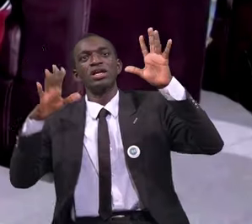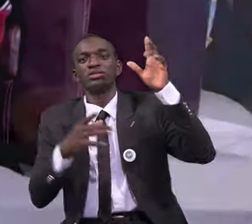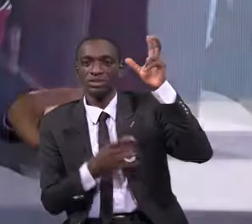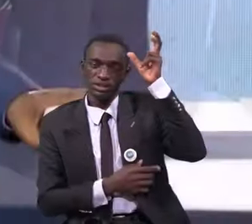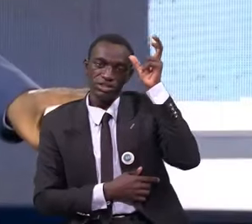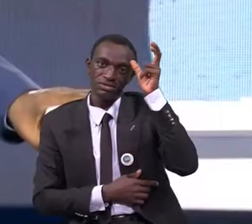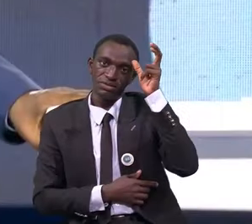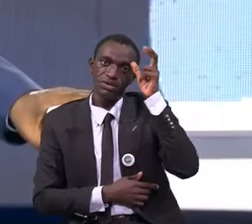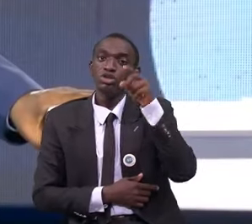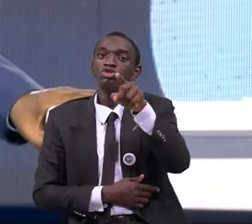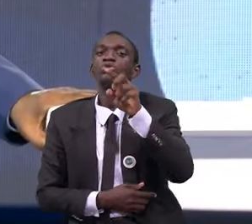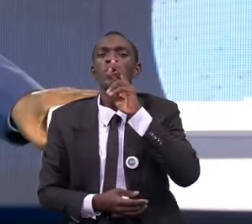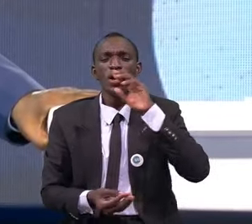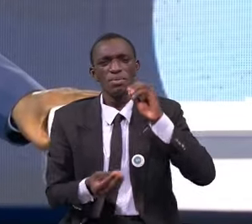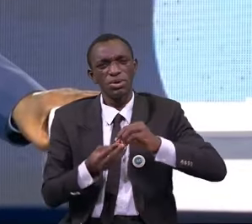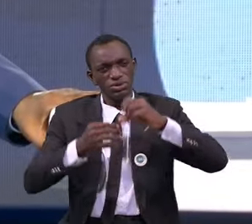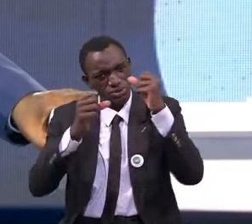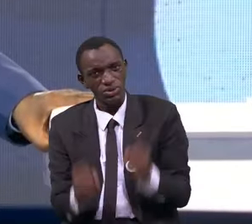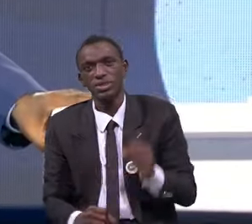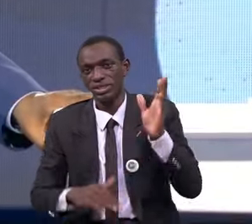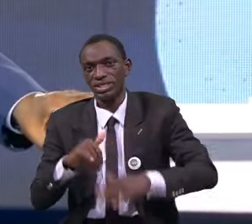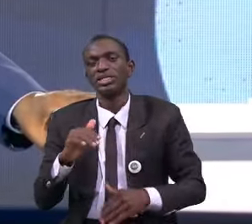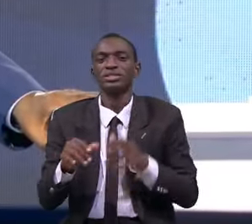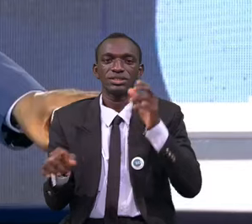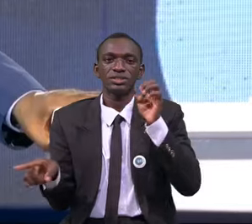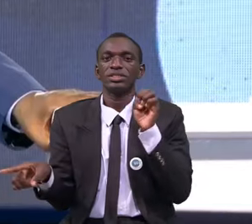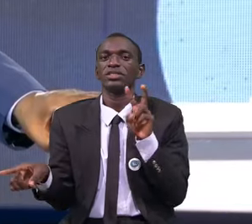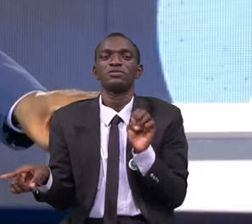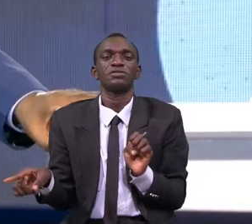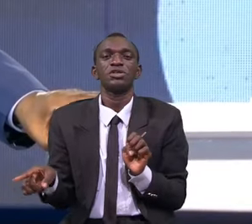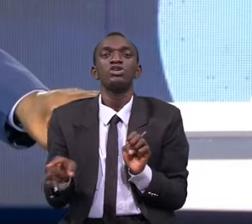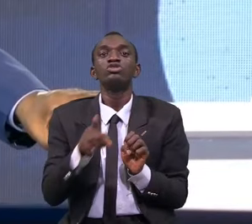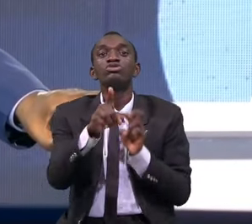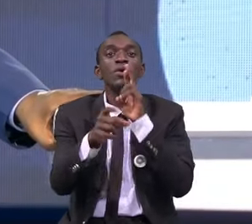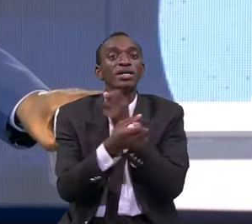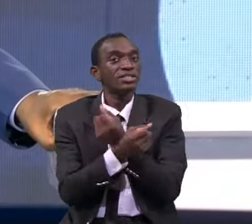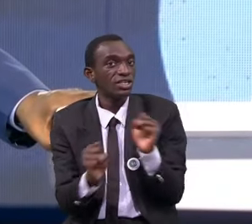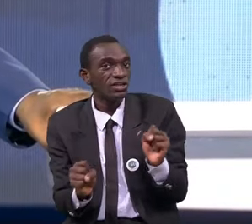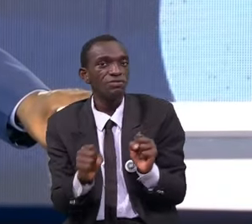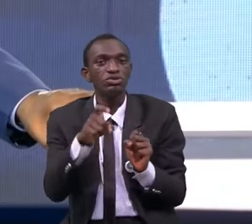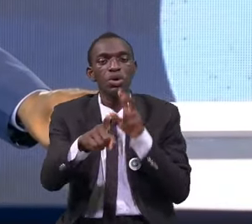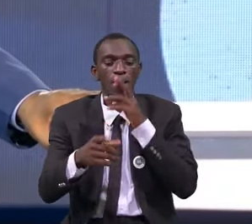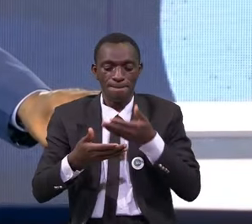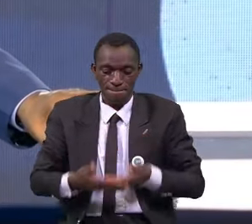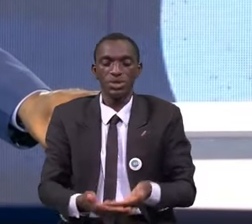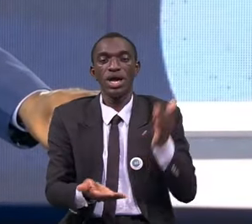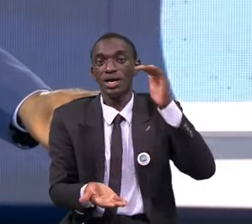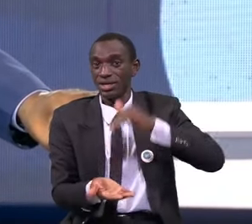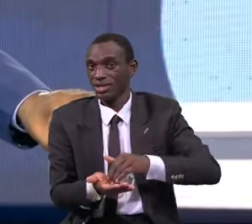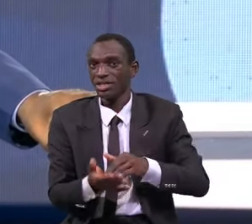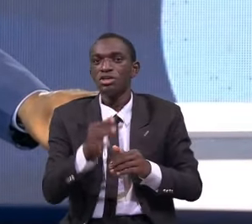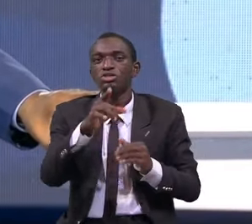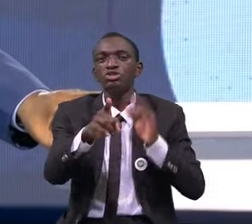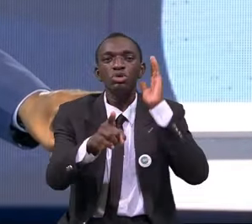You are stronger than that. You're saved. You're born again. You will